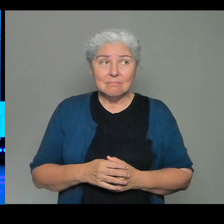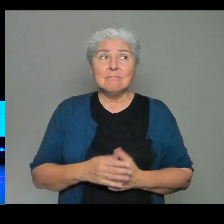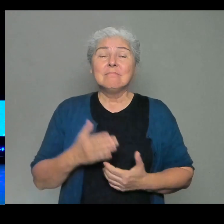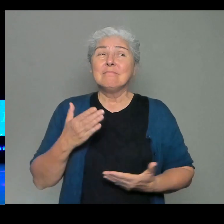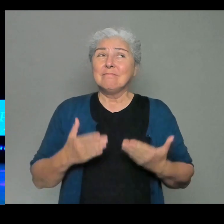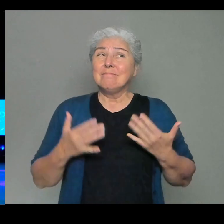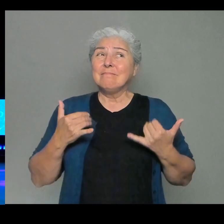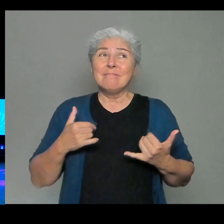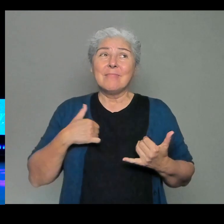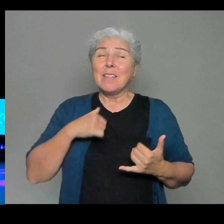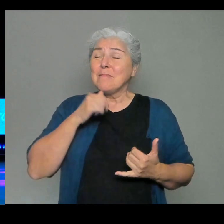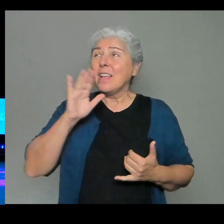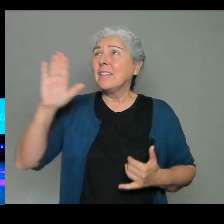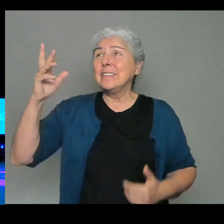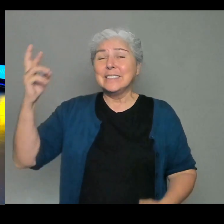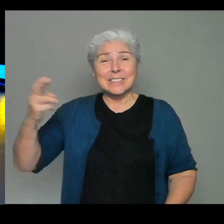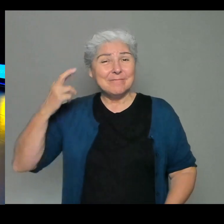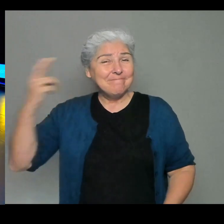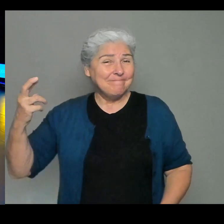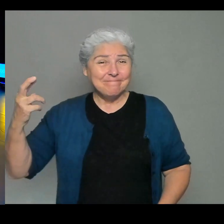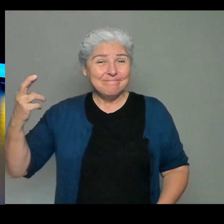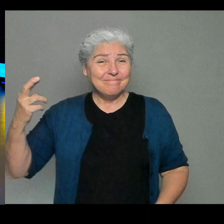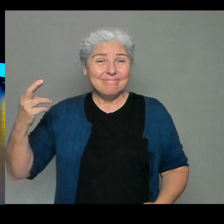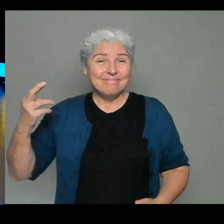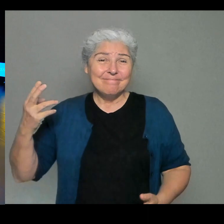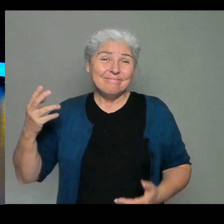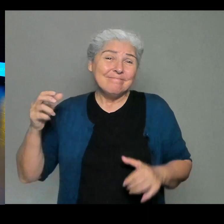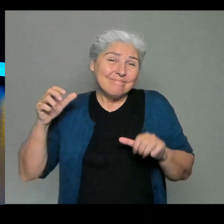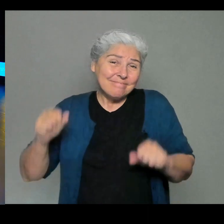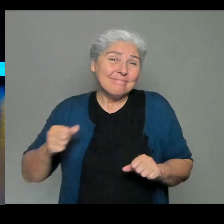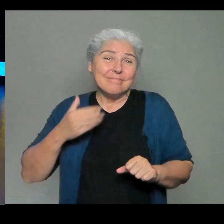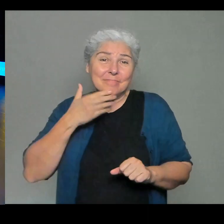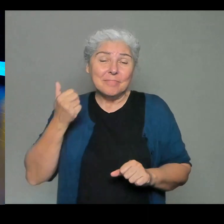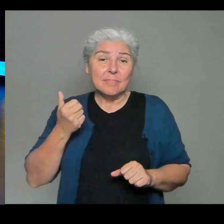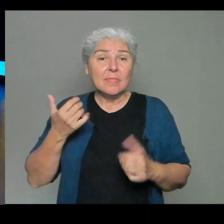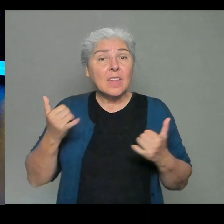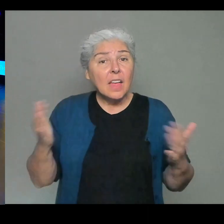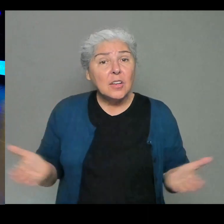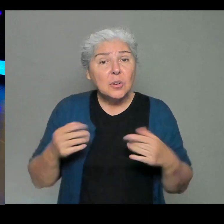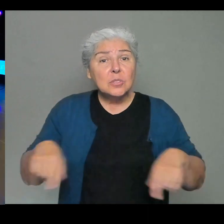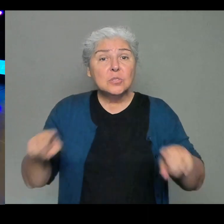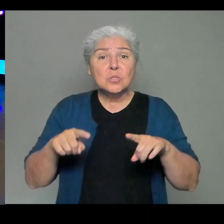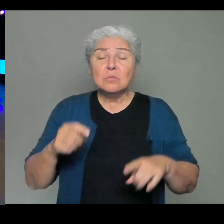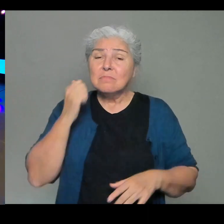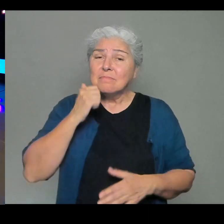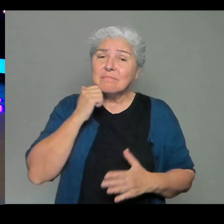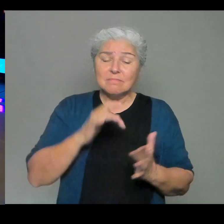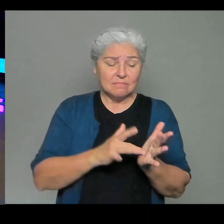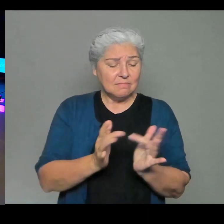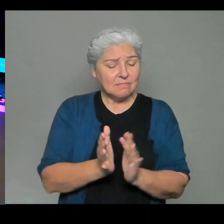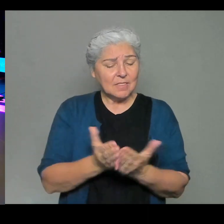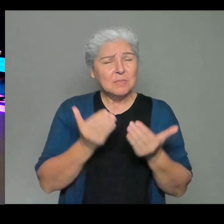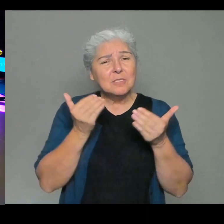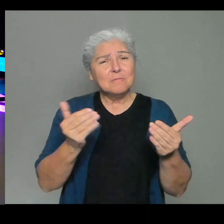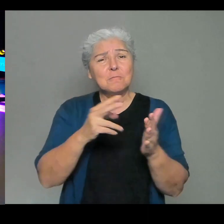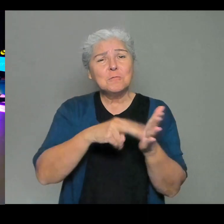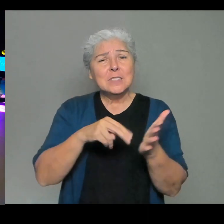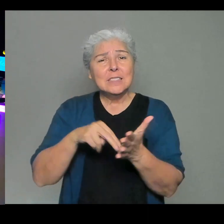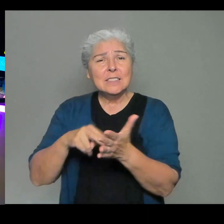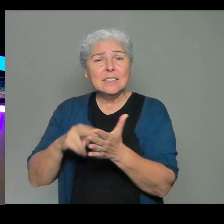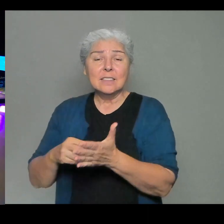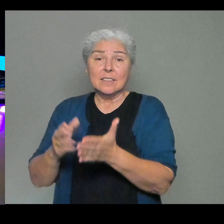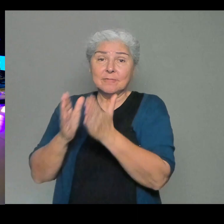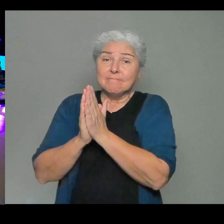you may not be the best friend to God you should be. Let me encourage you, start reading the Bible every single